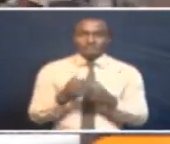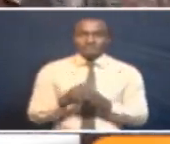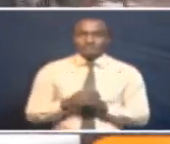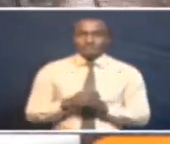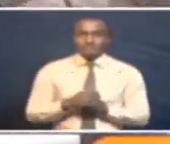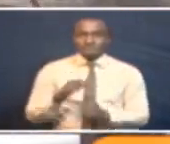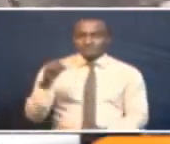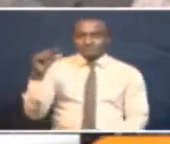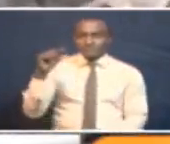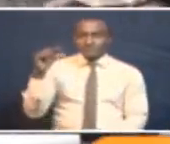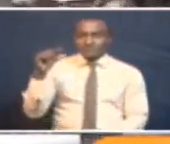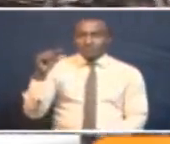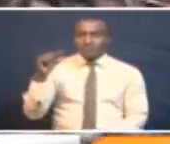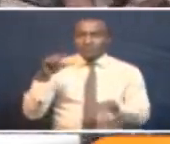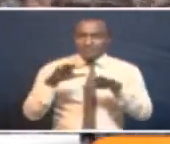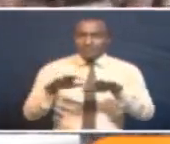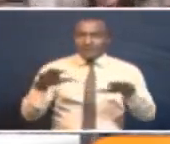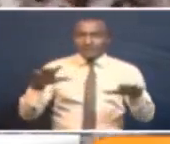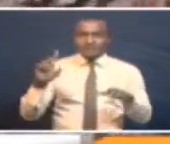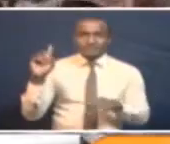Gikomba Market, Nairobi County.